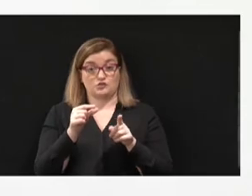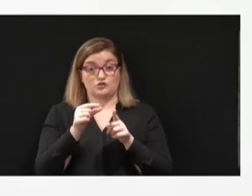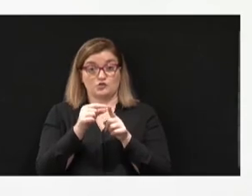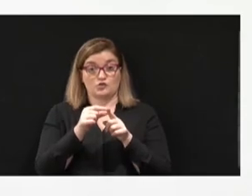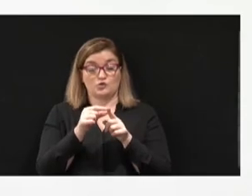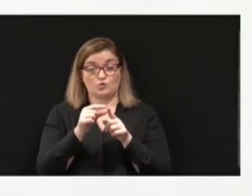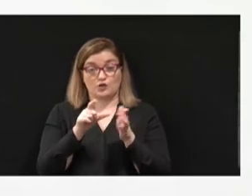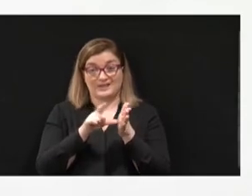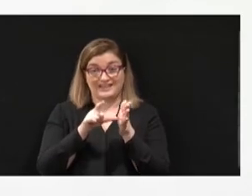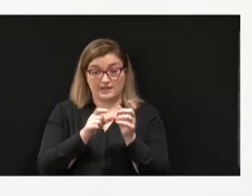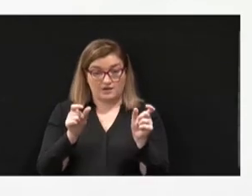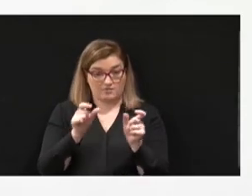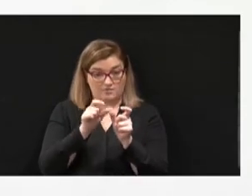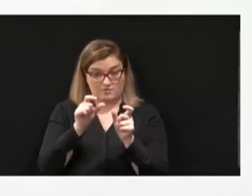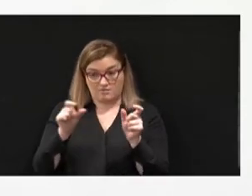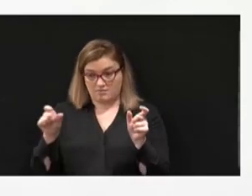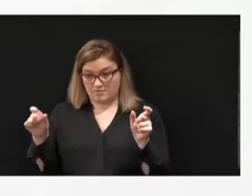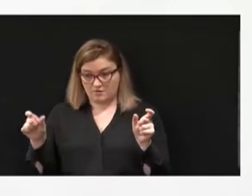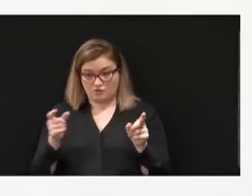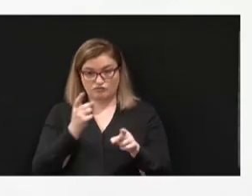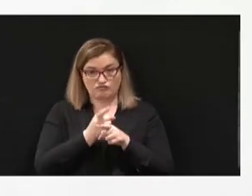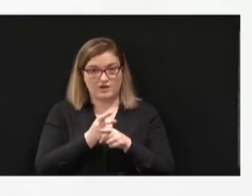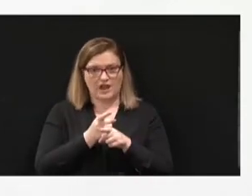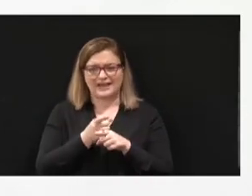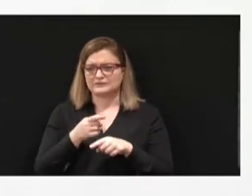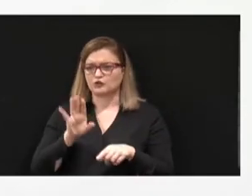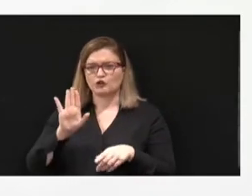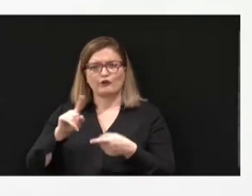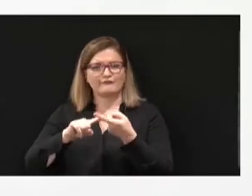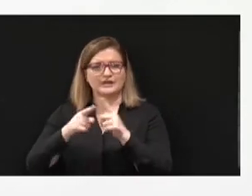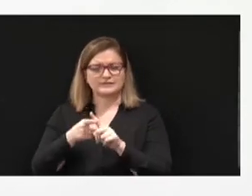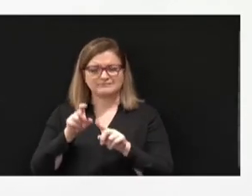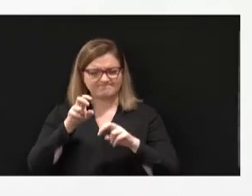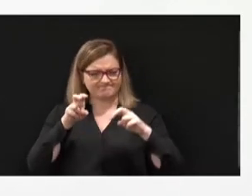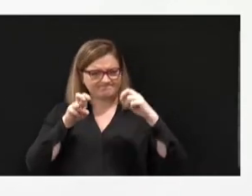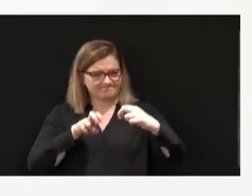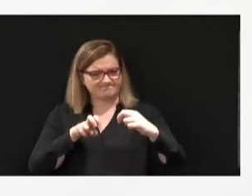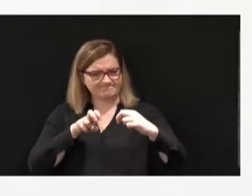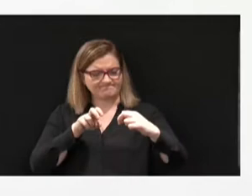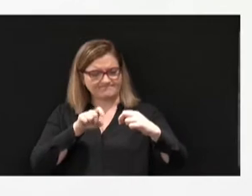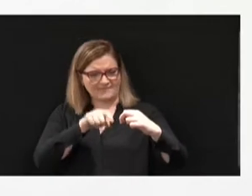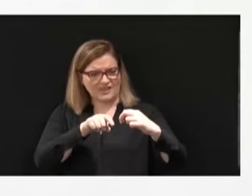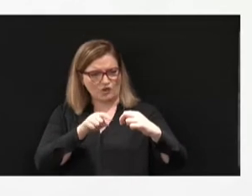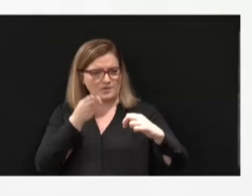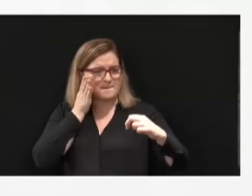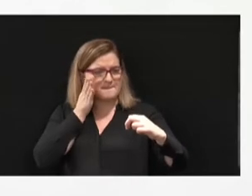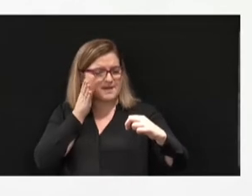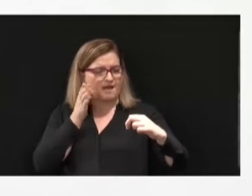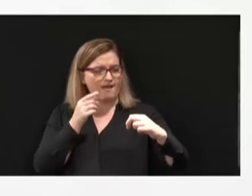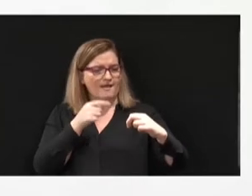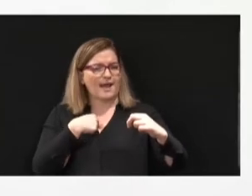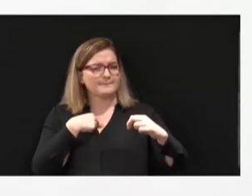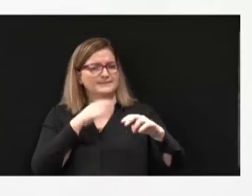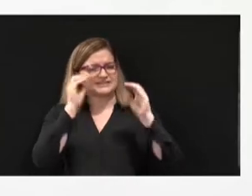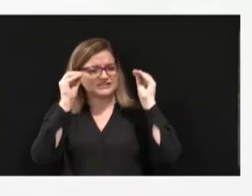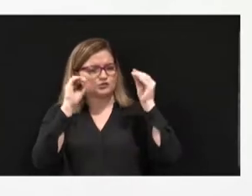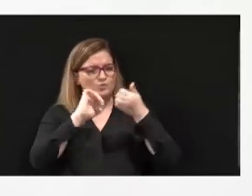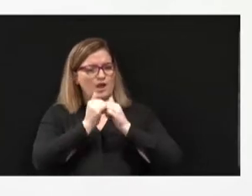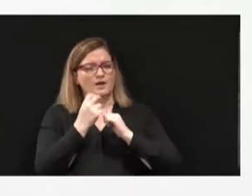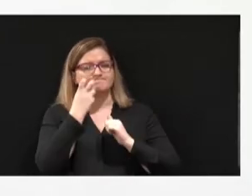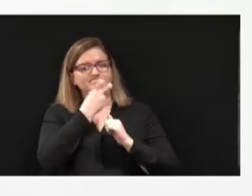sit on that bed, I'm going to teach you how to say it so you can have sausage. And she did, and Morgan still talks about that to this